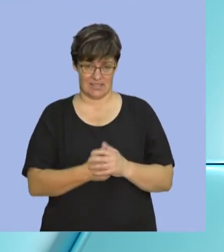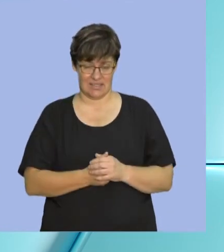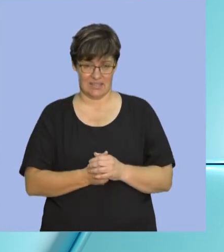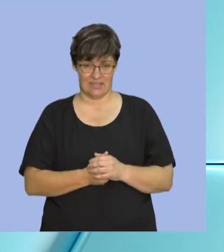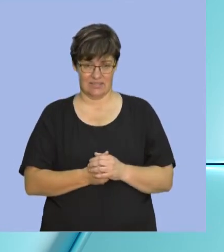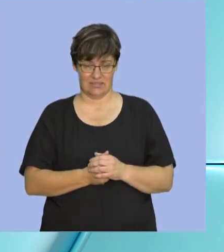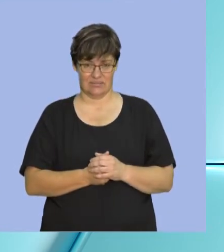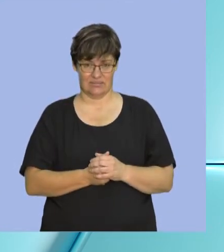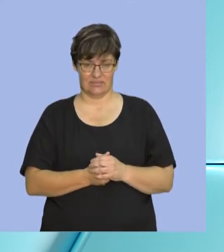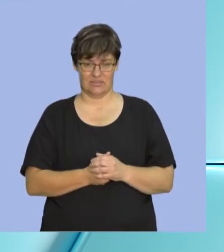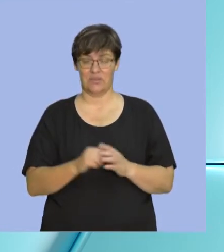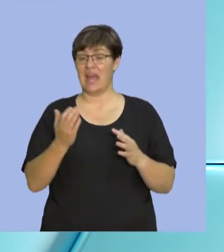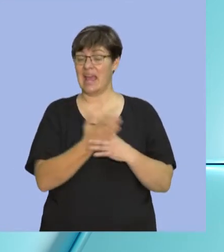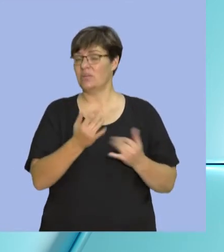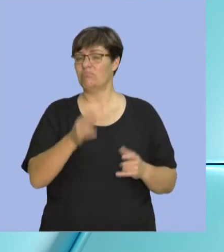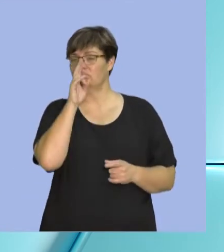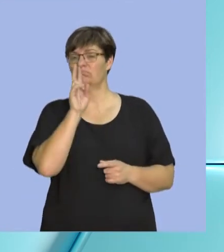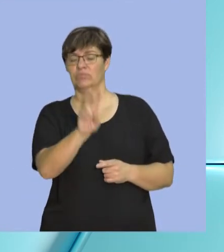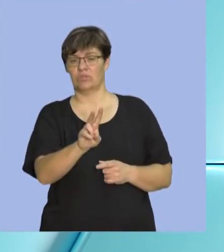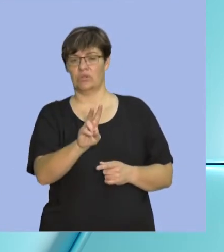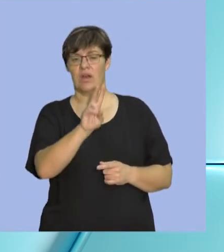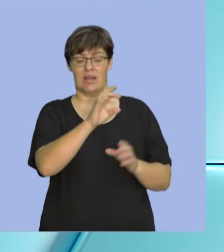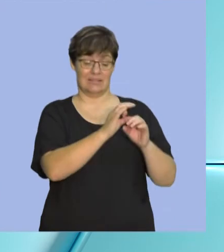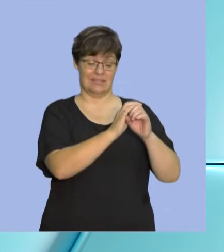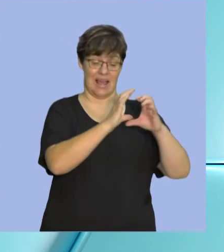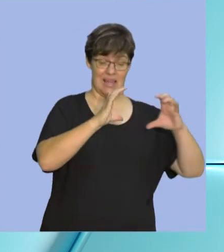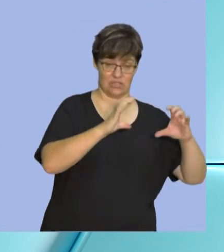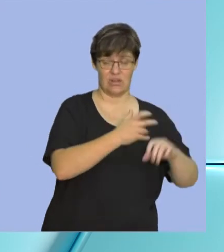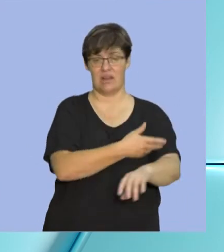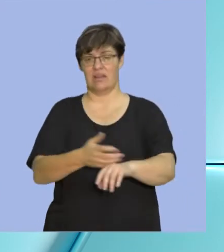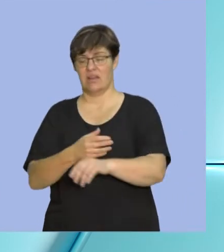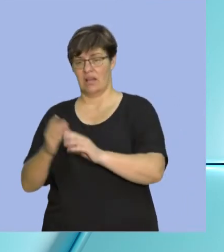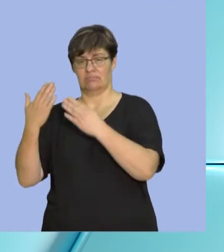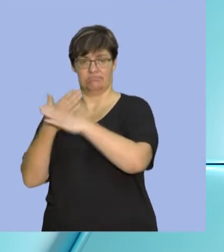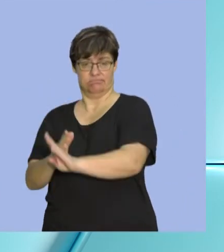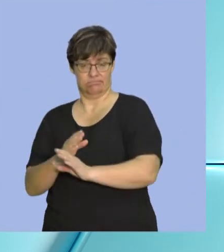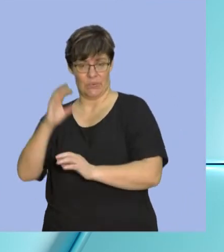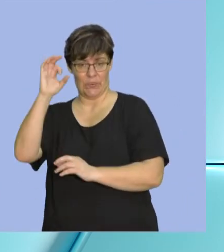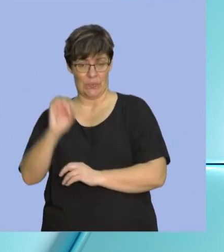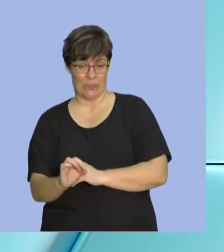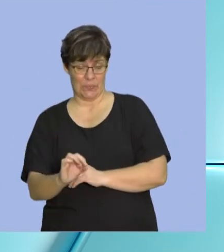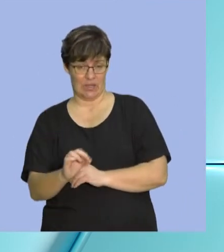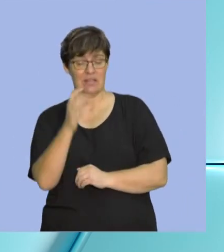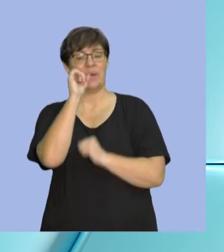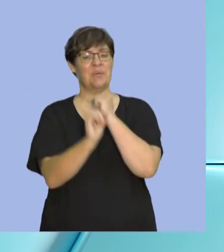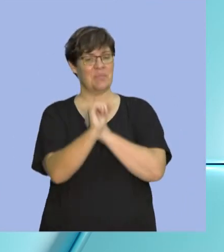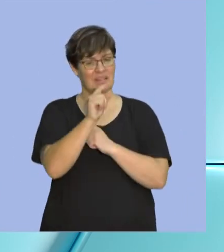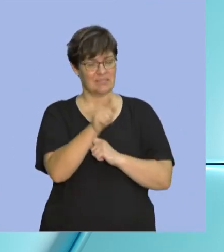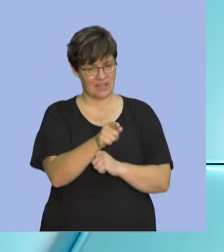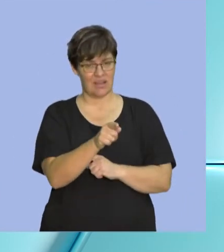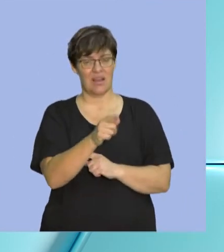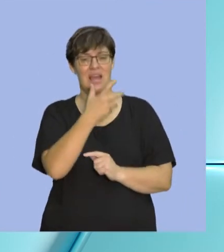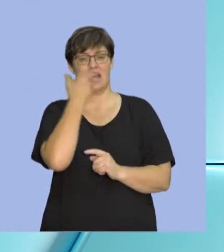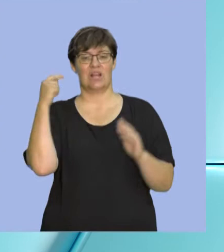this session with looking at vasodilation and vasoconstriction, and that's again a mechanism to reduce heat loss or